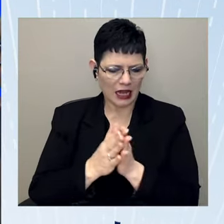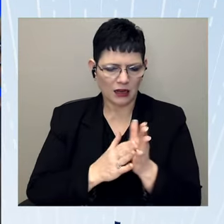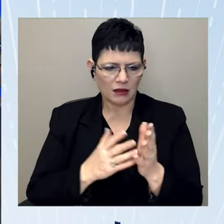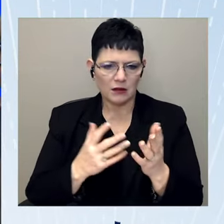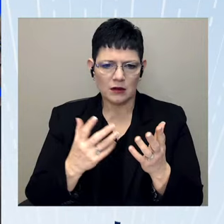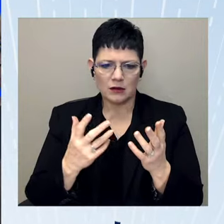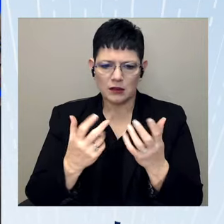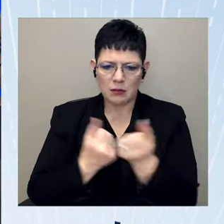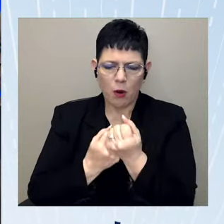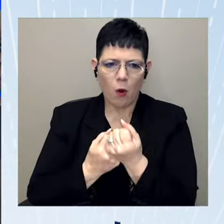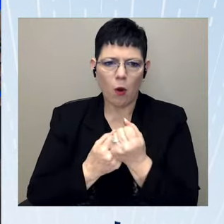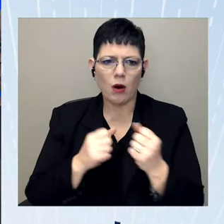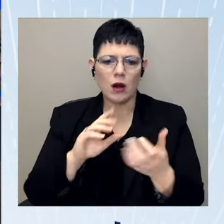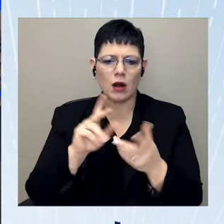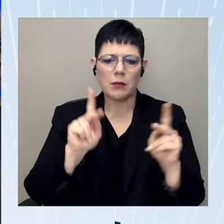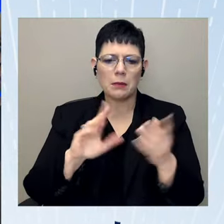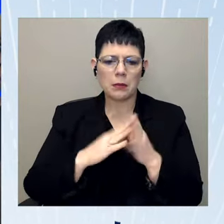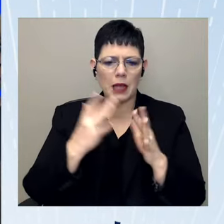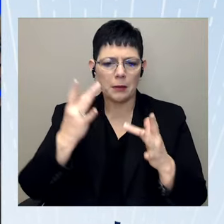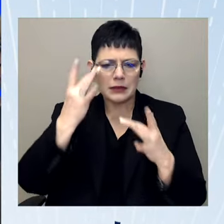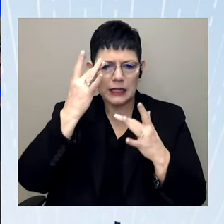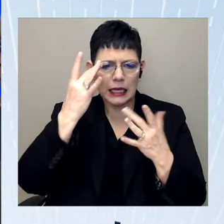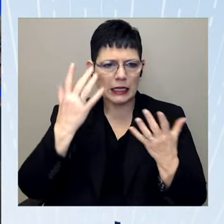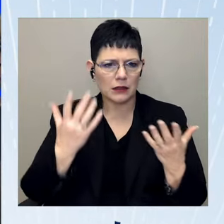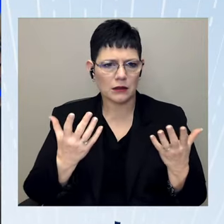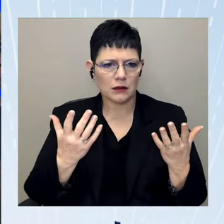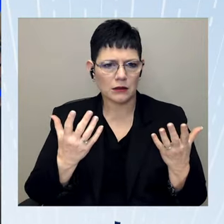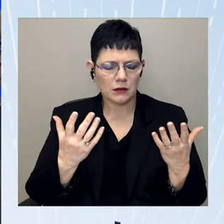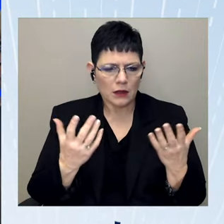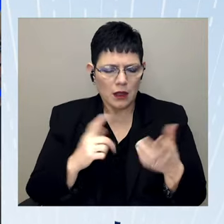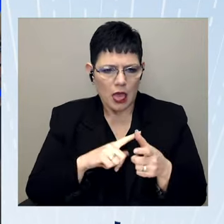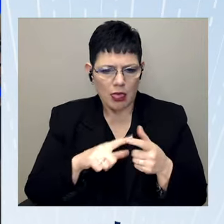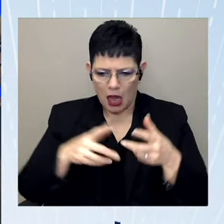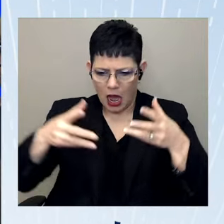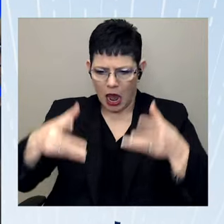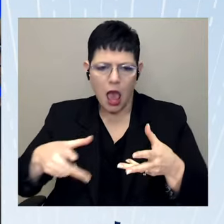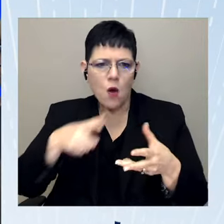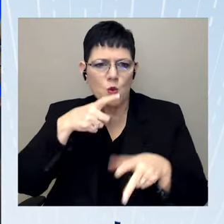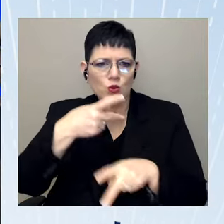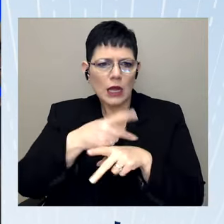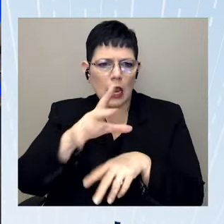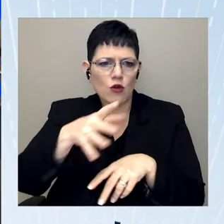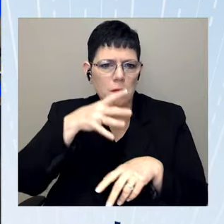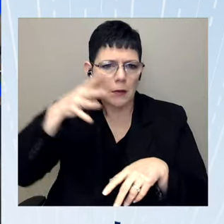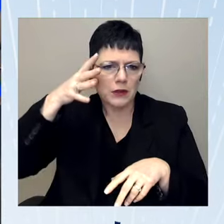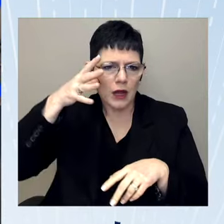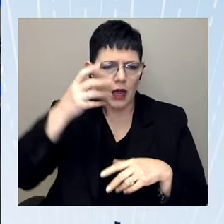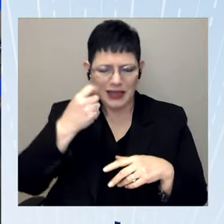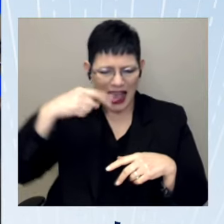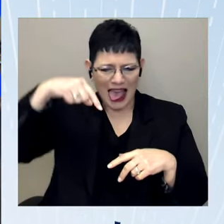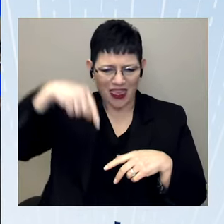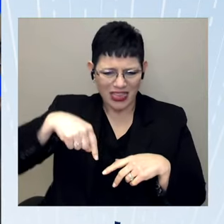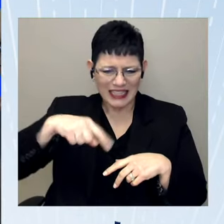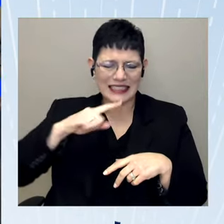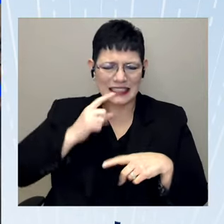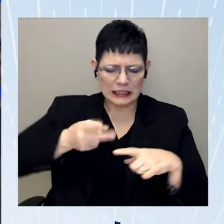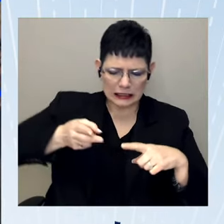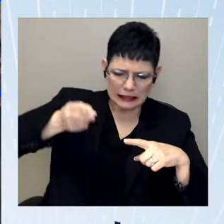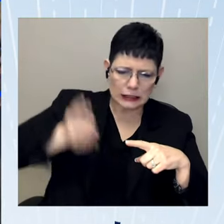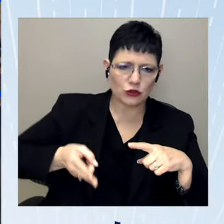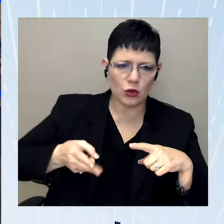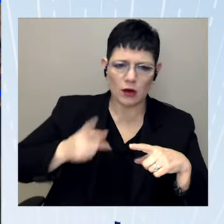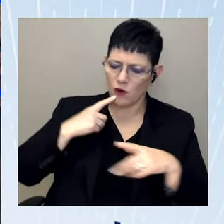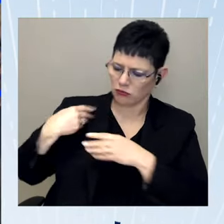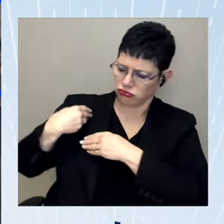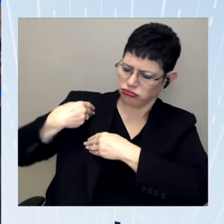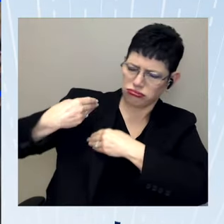are then, who is there to take care of your mom and your dad? This is historic. For generations, people